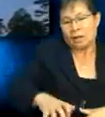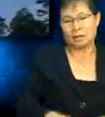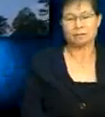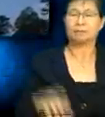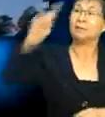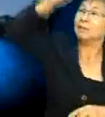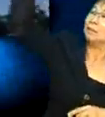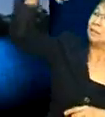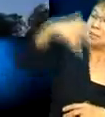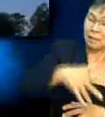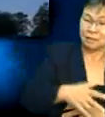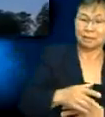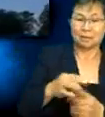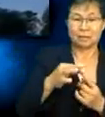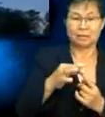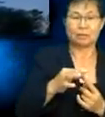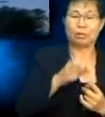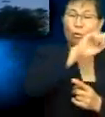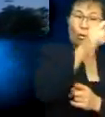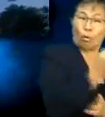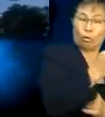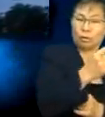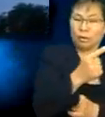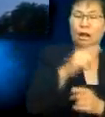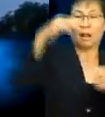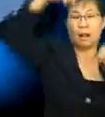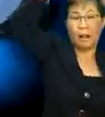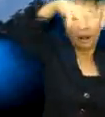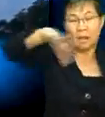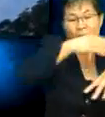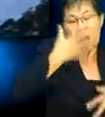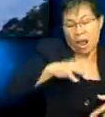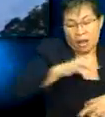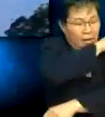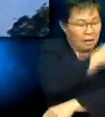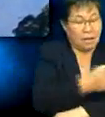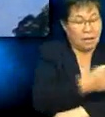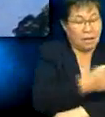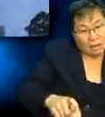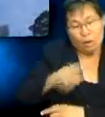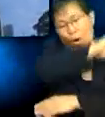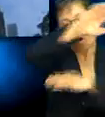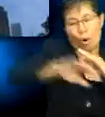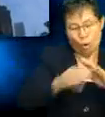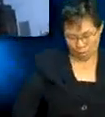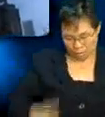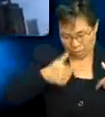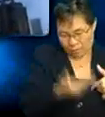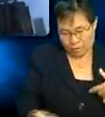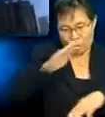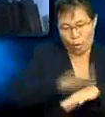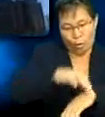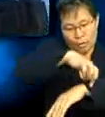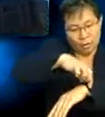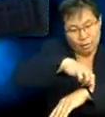The sun is the main source of light and heat energy that is needed by all living things on Earth.